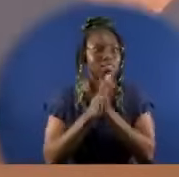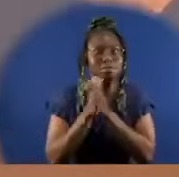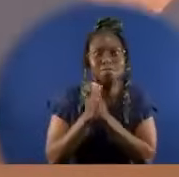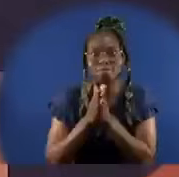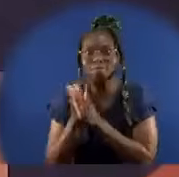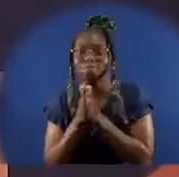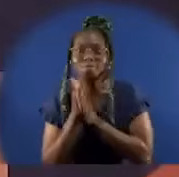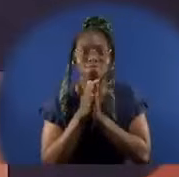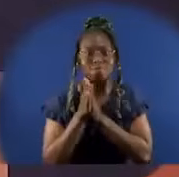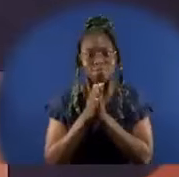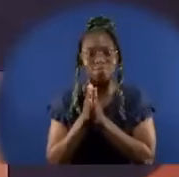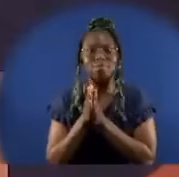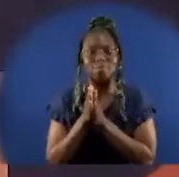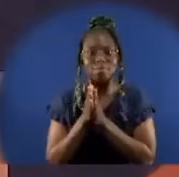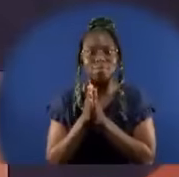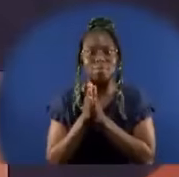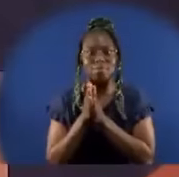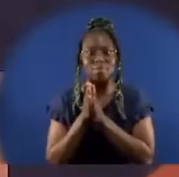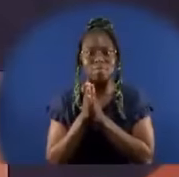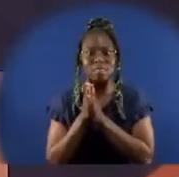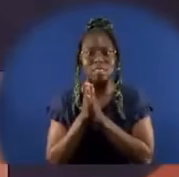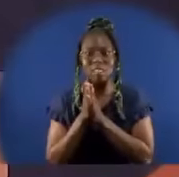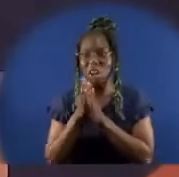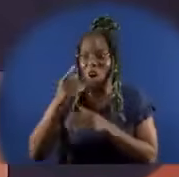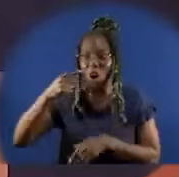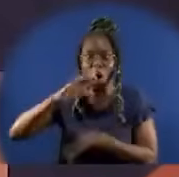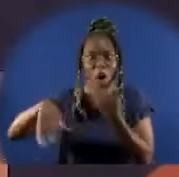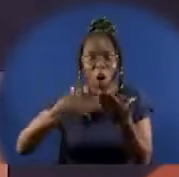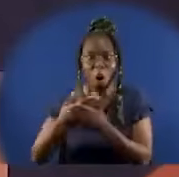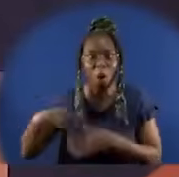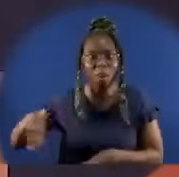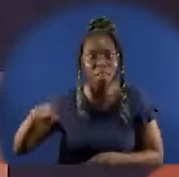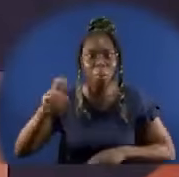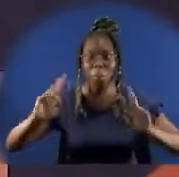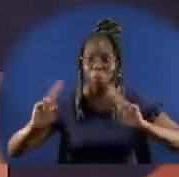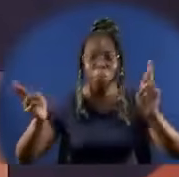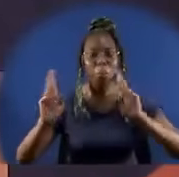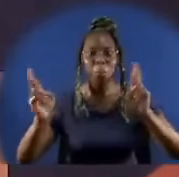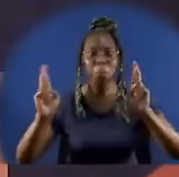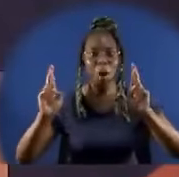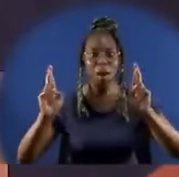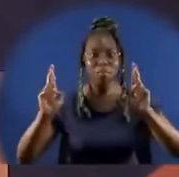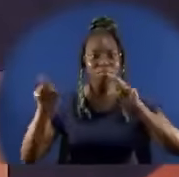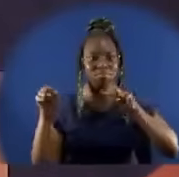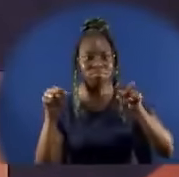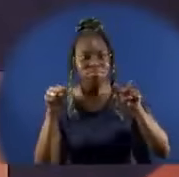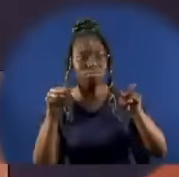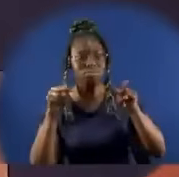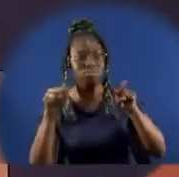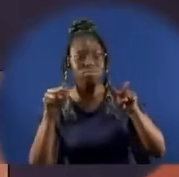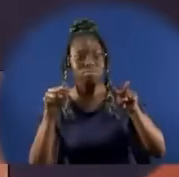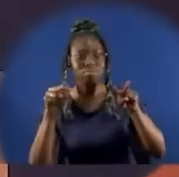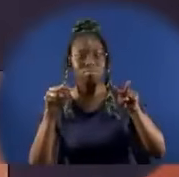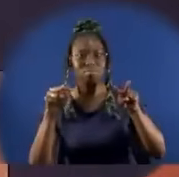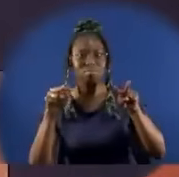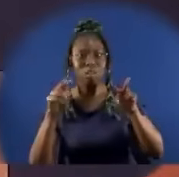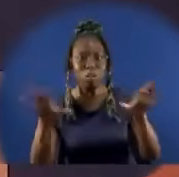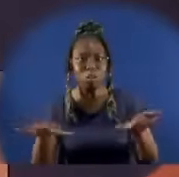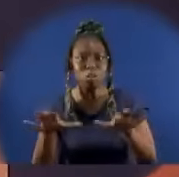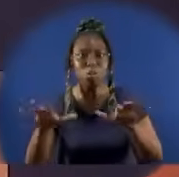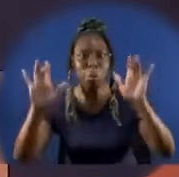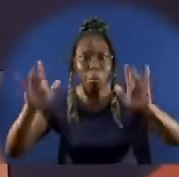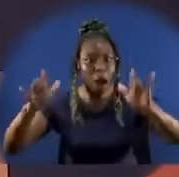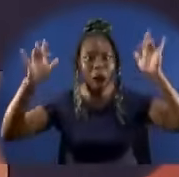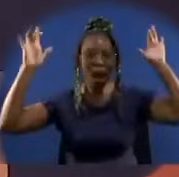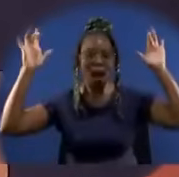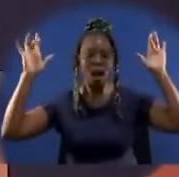to do? Their angelic antenna have just gone up. They're about to watch Jesus perform a miracle. Can't you hear the folk